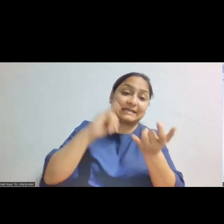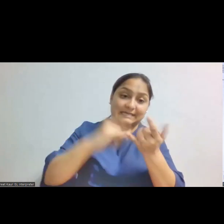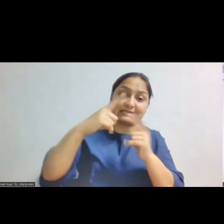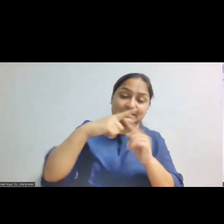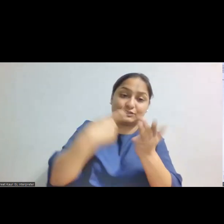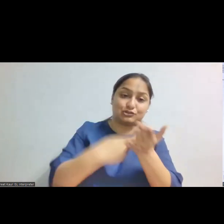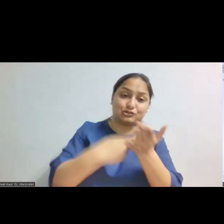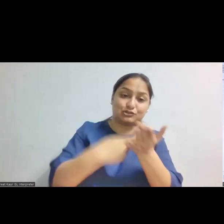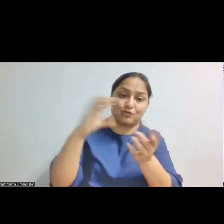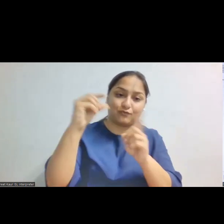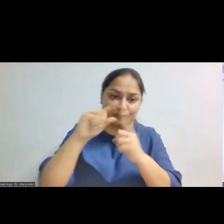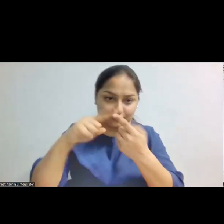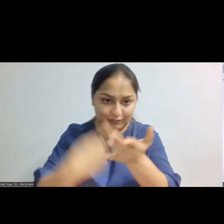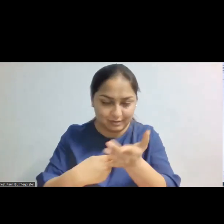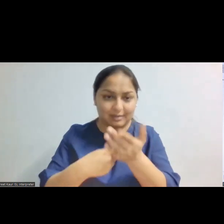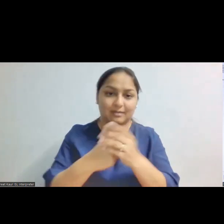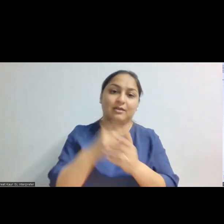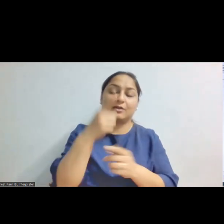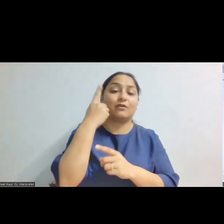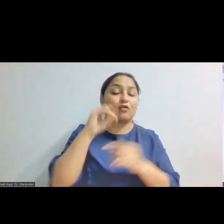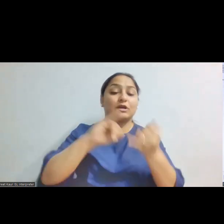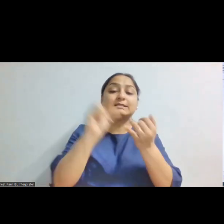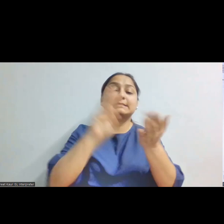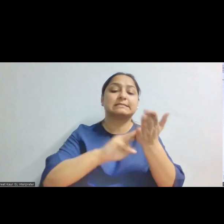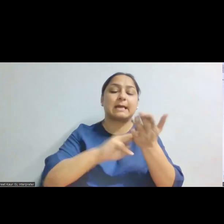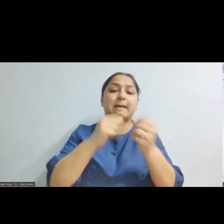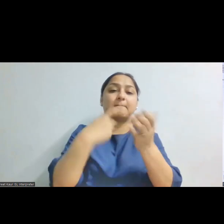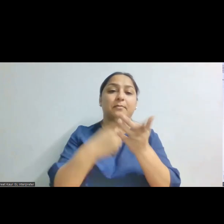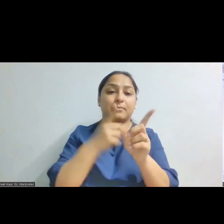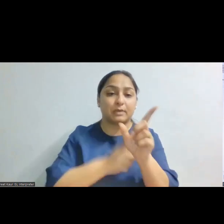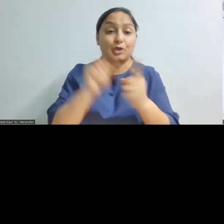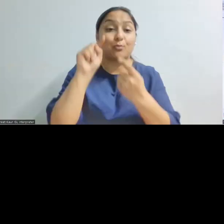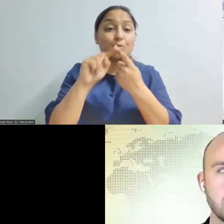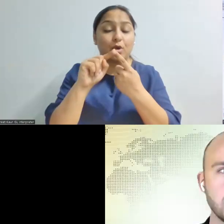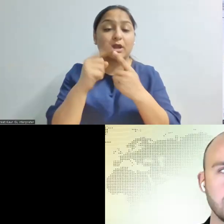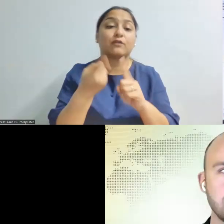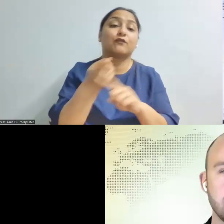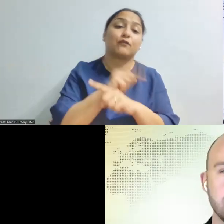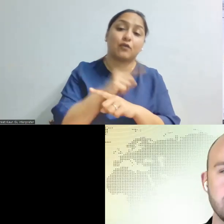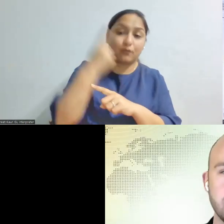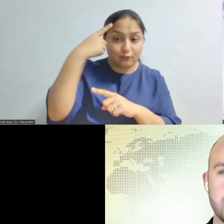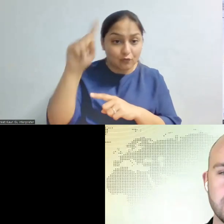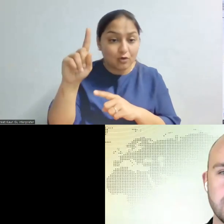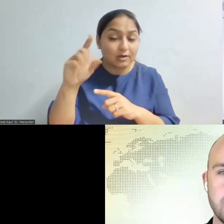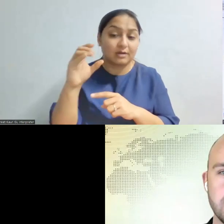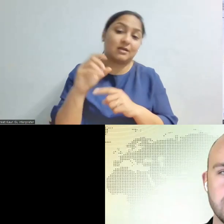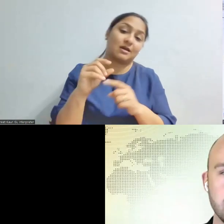University to present the summary point for education. Over to you, Christopher.